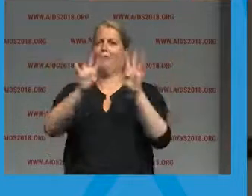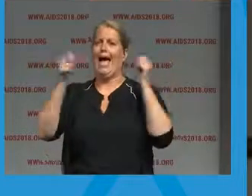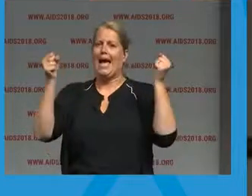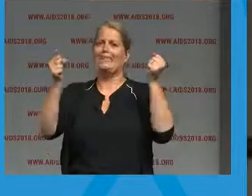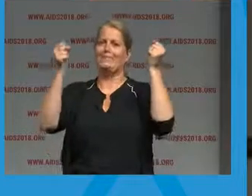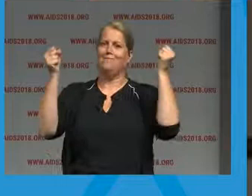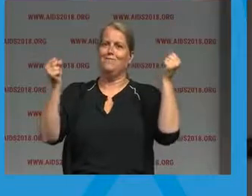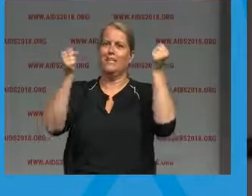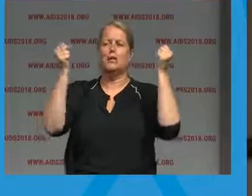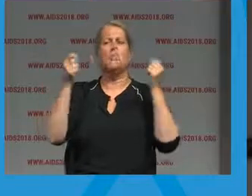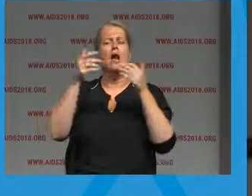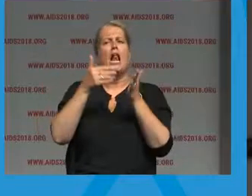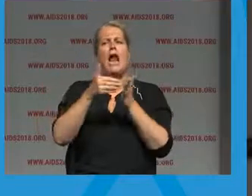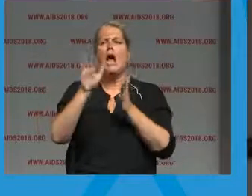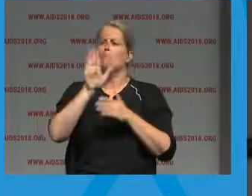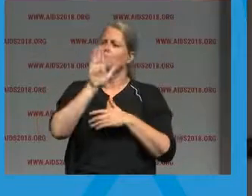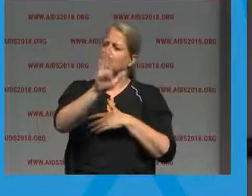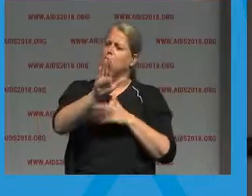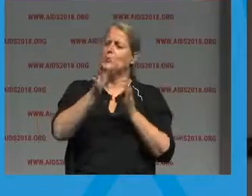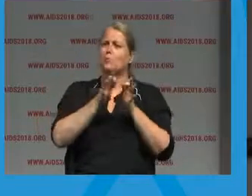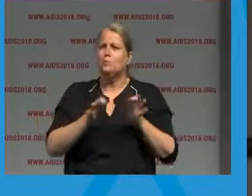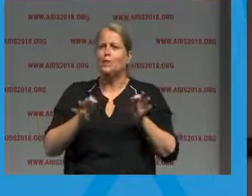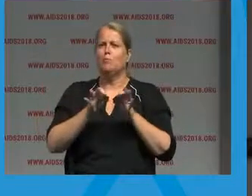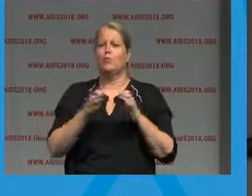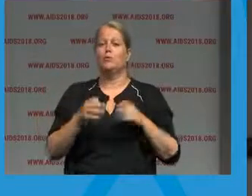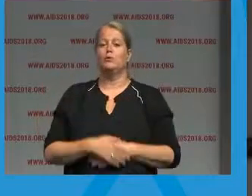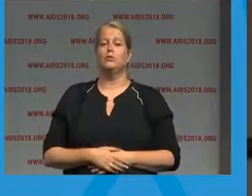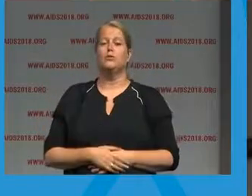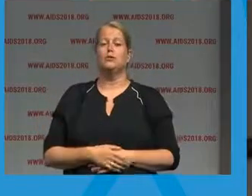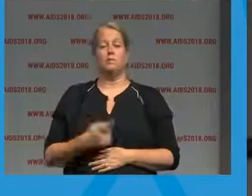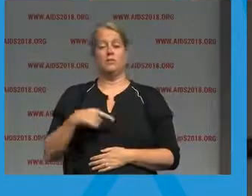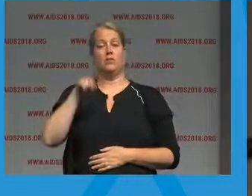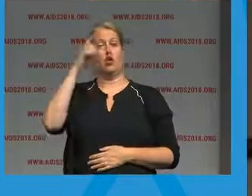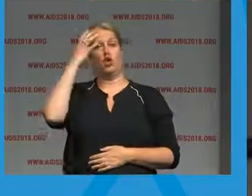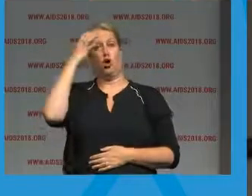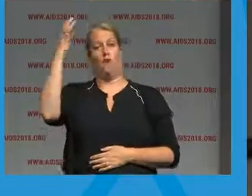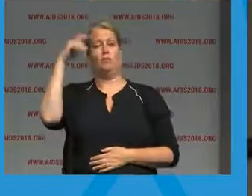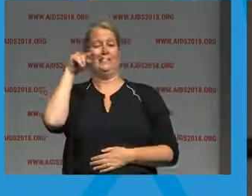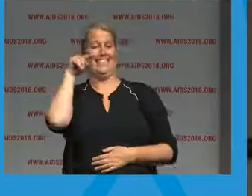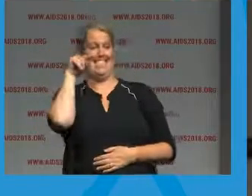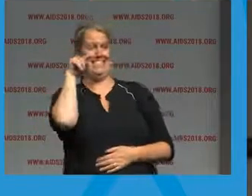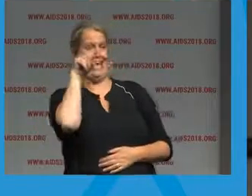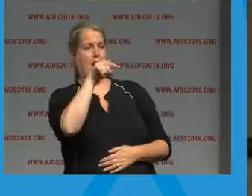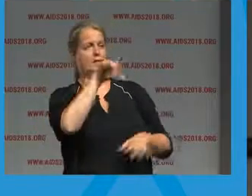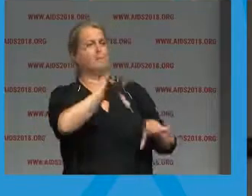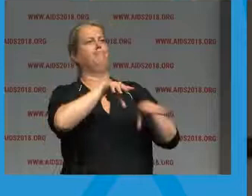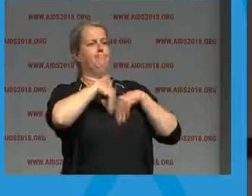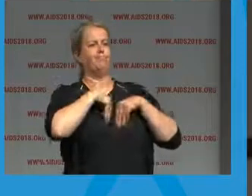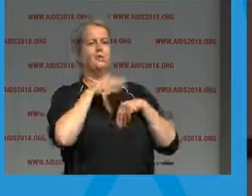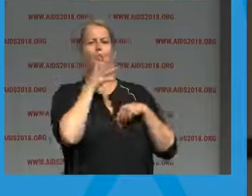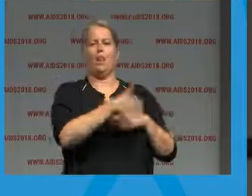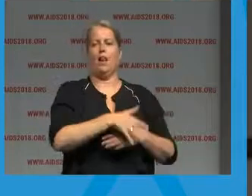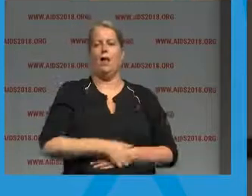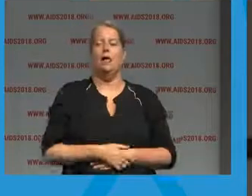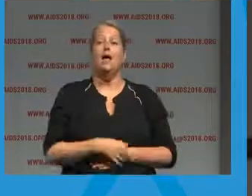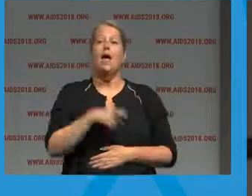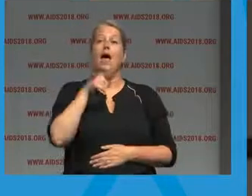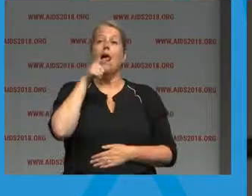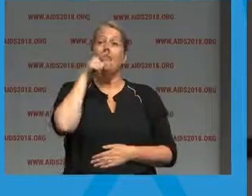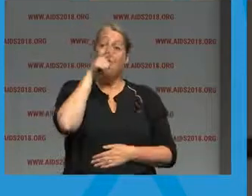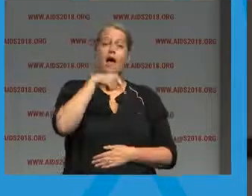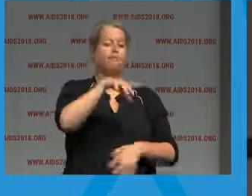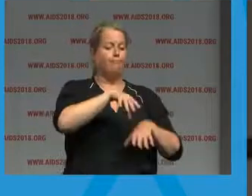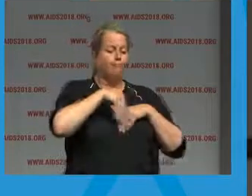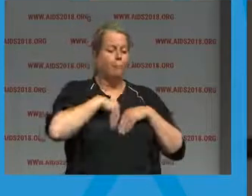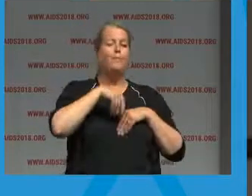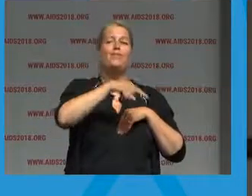very important, because that's what governments will actually sign on to. That's what you can hold governments accountable